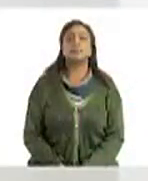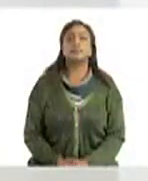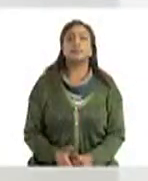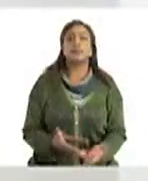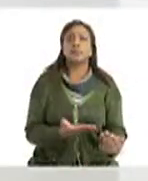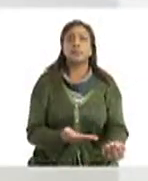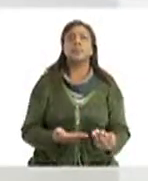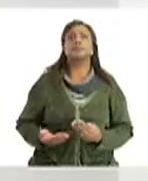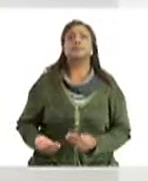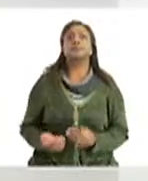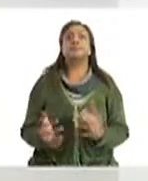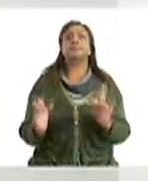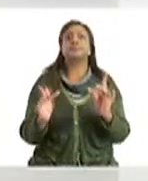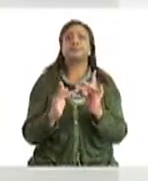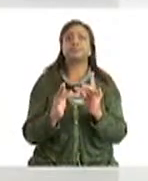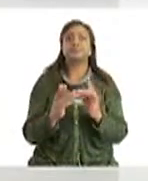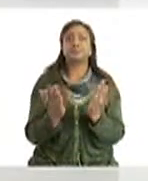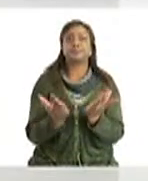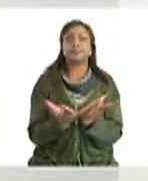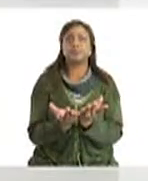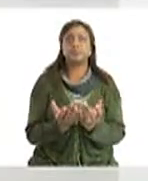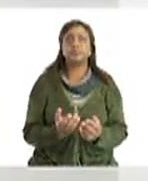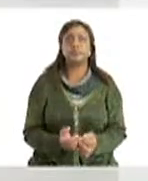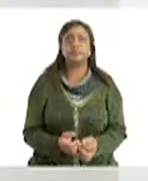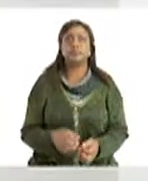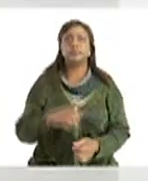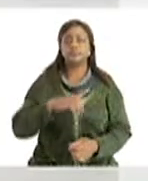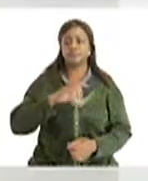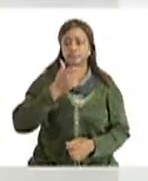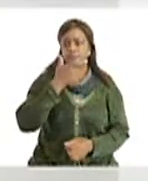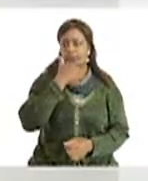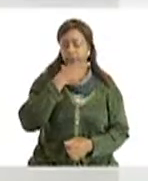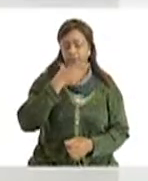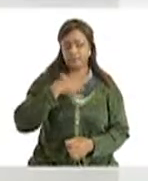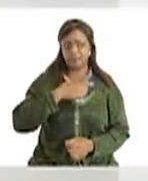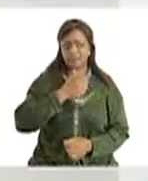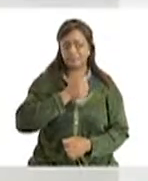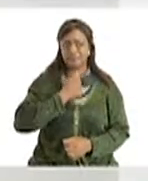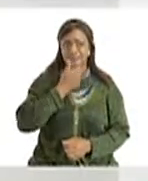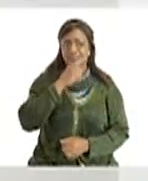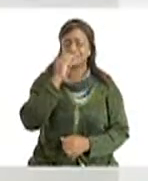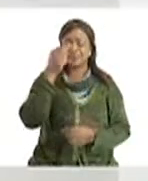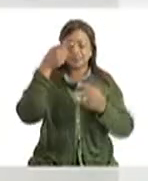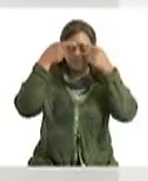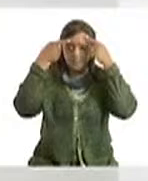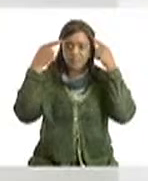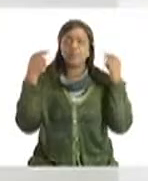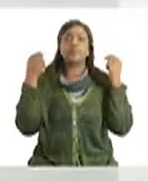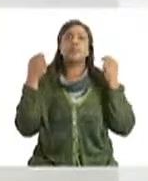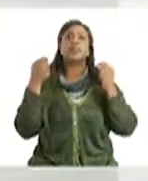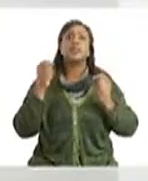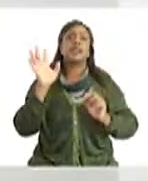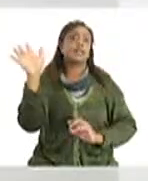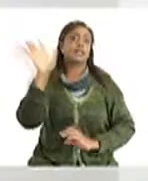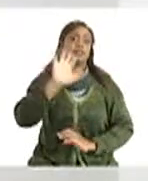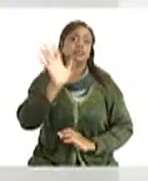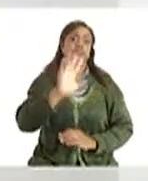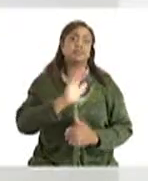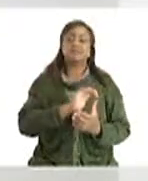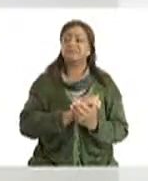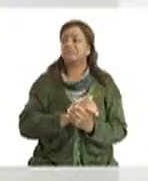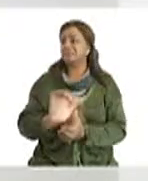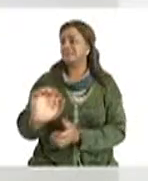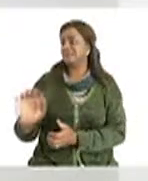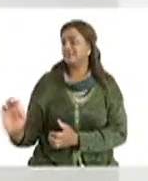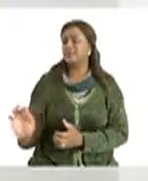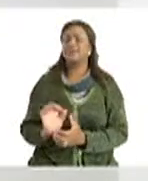Welcome to MyZone online school. My name is Mr. Masia. Let us also say hello to my friend.